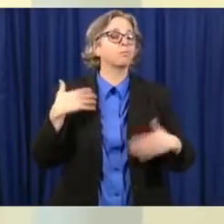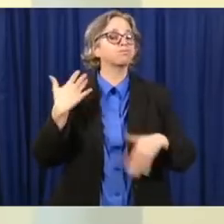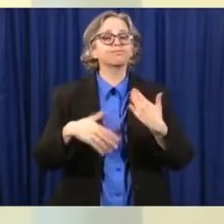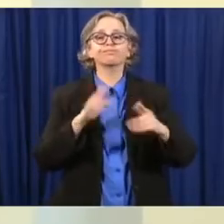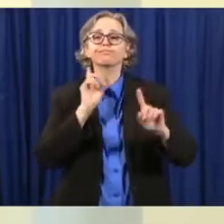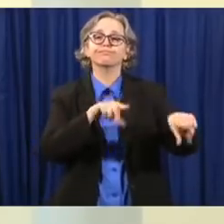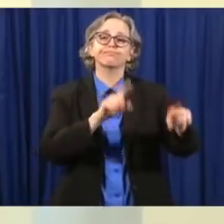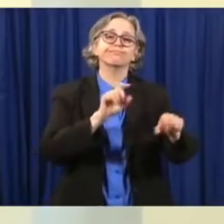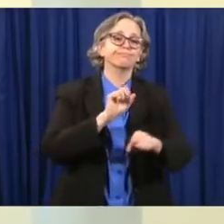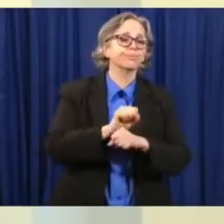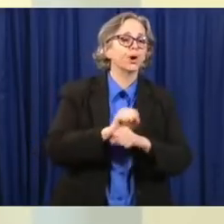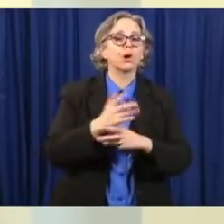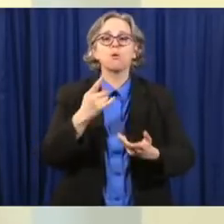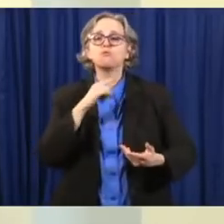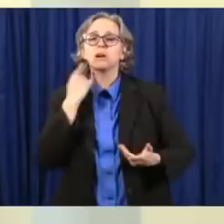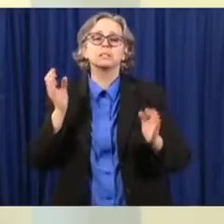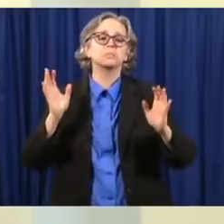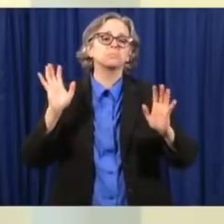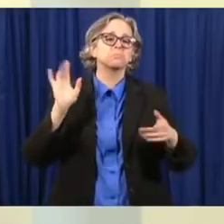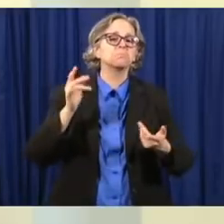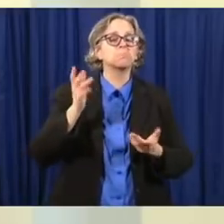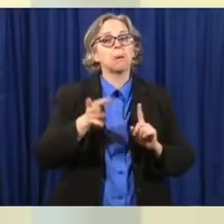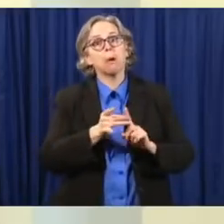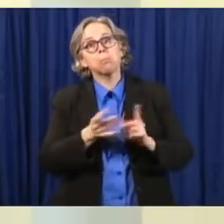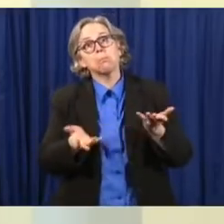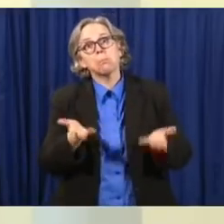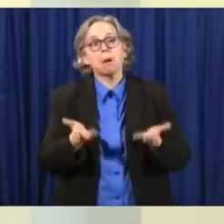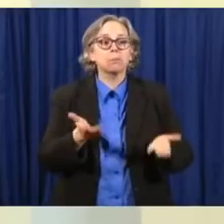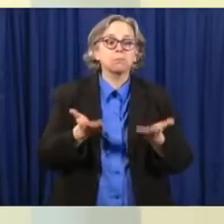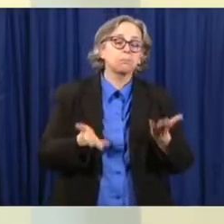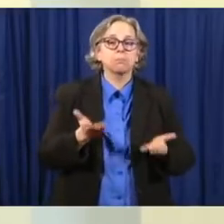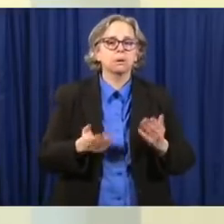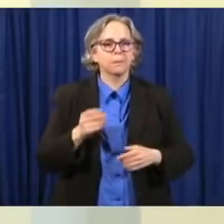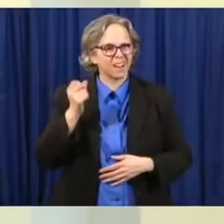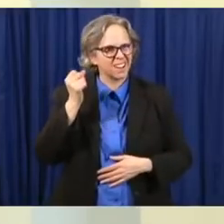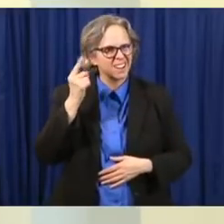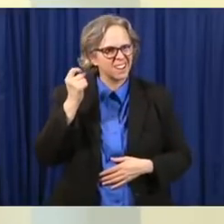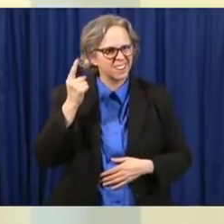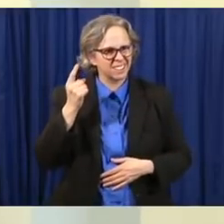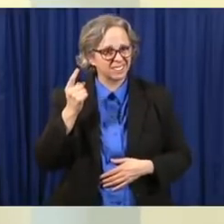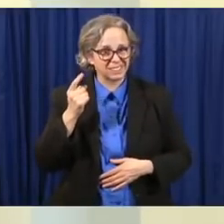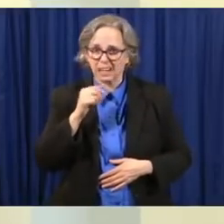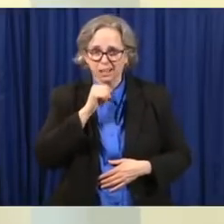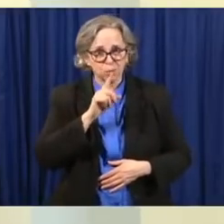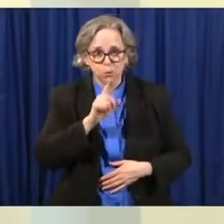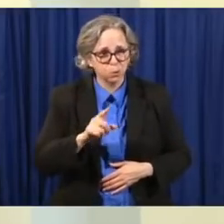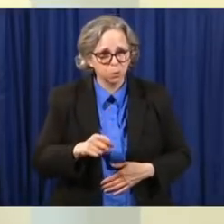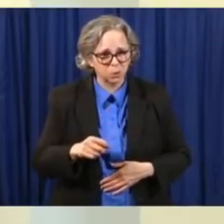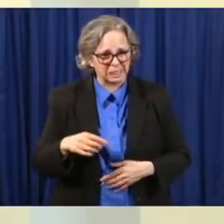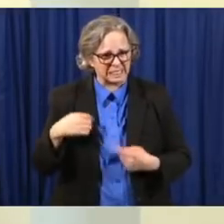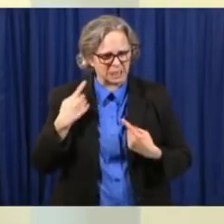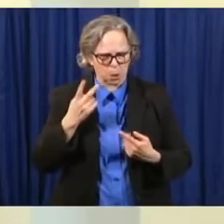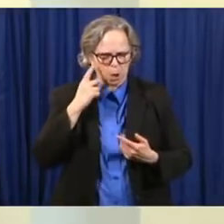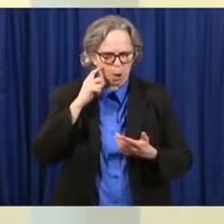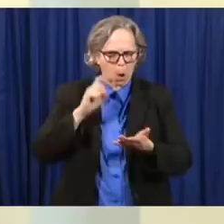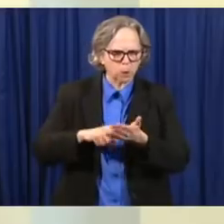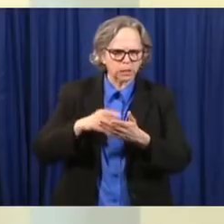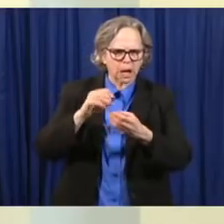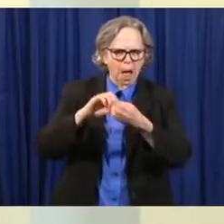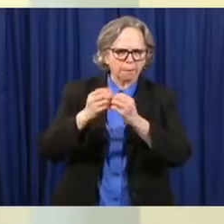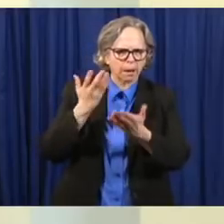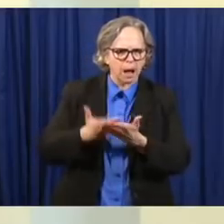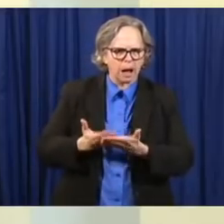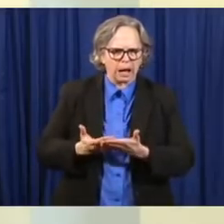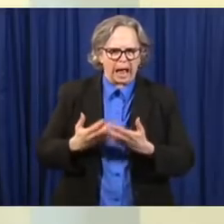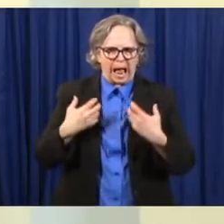knowing is not necessarily true. A lot of healthy, even young people can get this disease